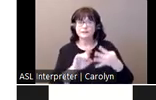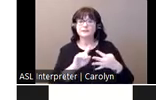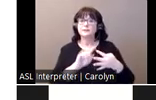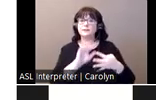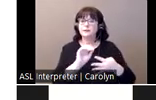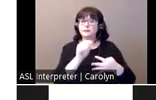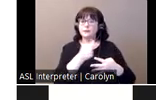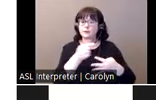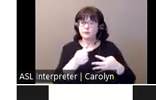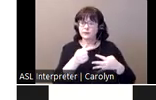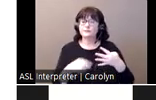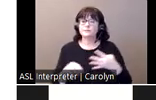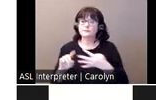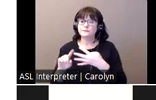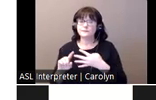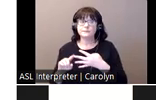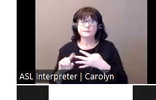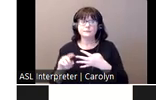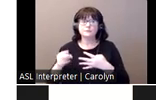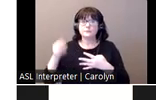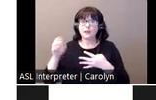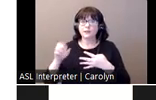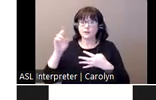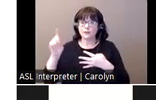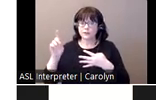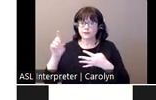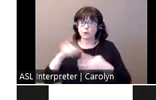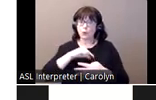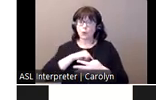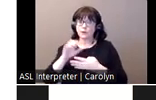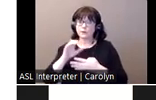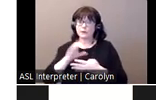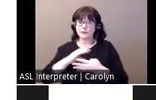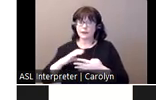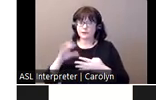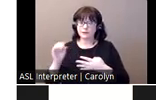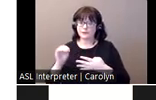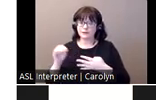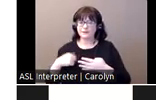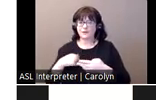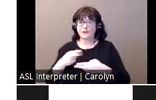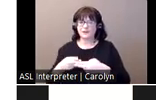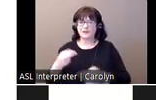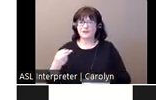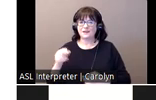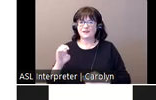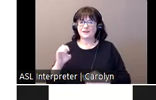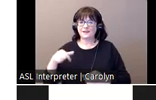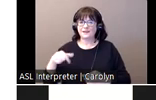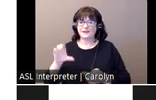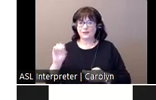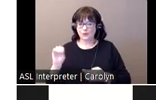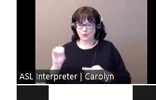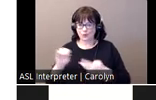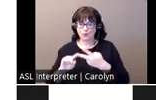Higher Education Quality Council of Ontario, which we just fondly call HECO, based